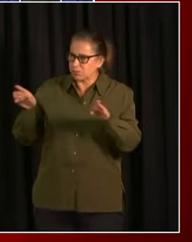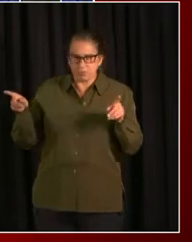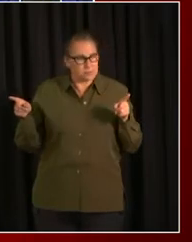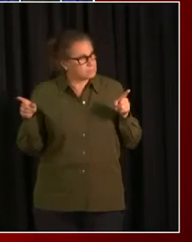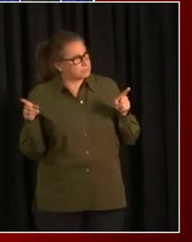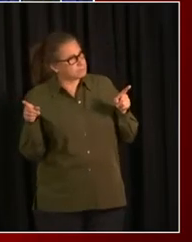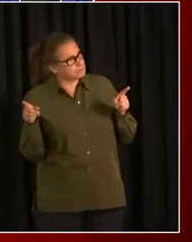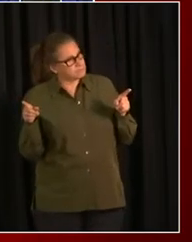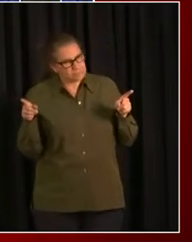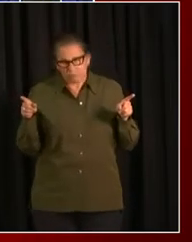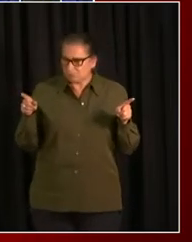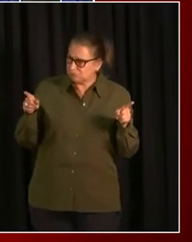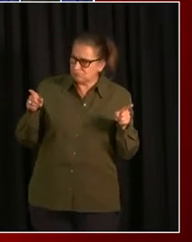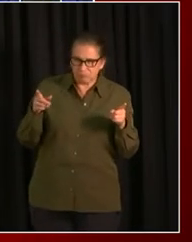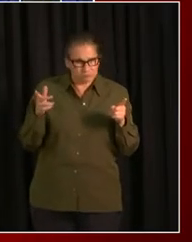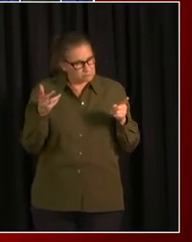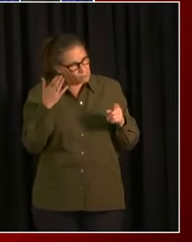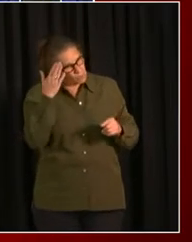Thank you.